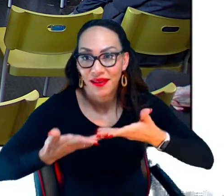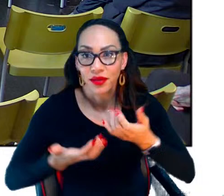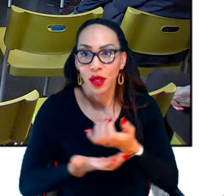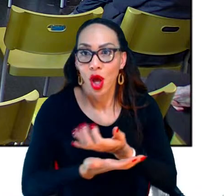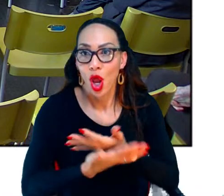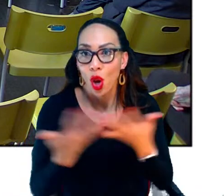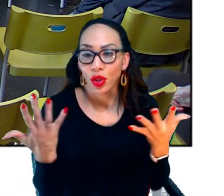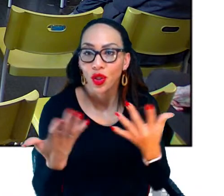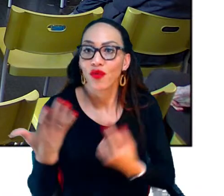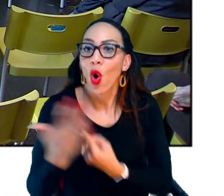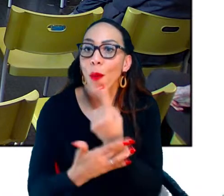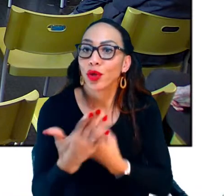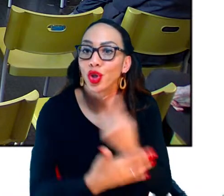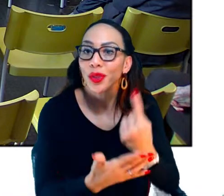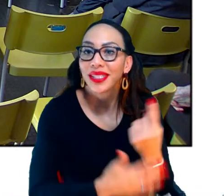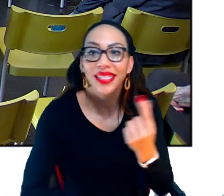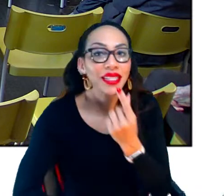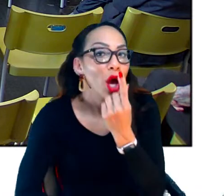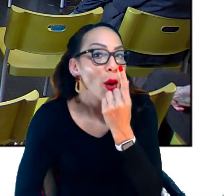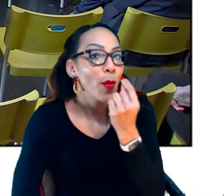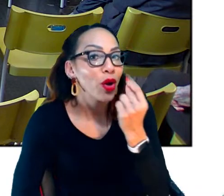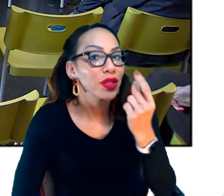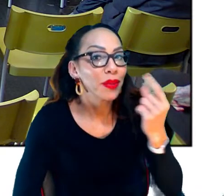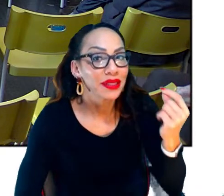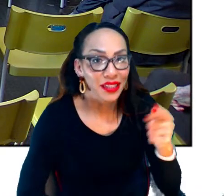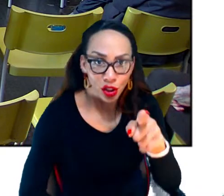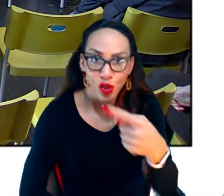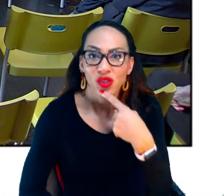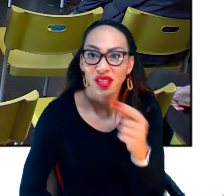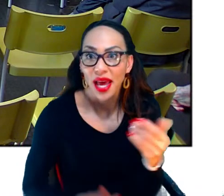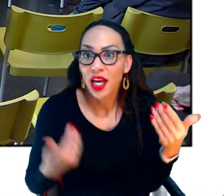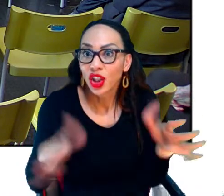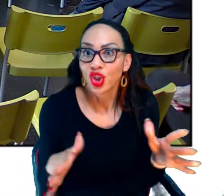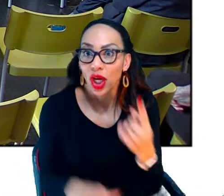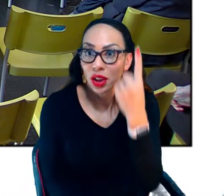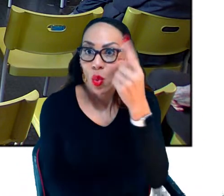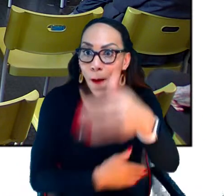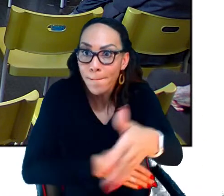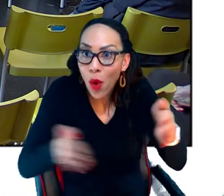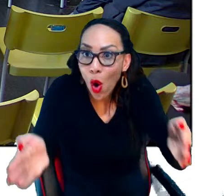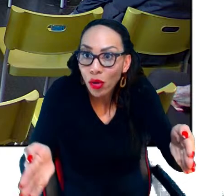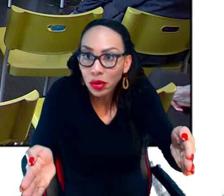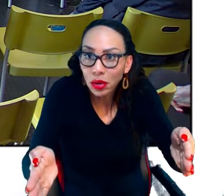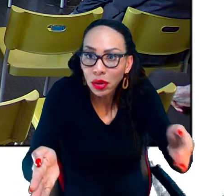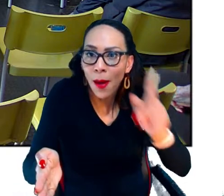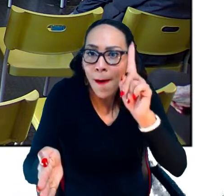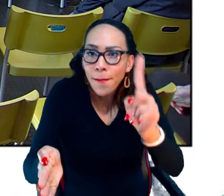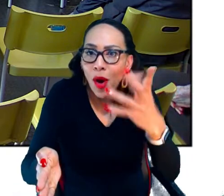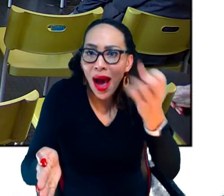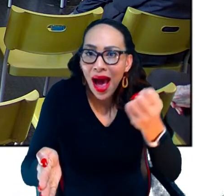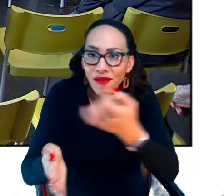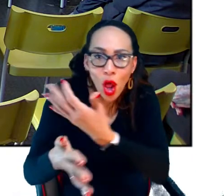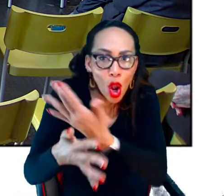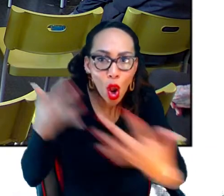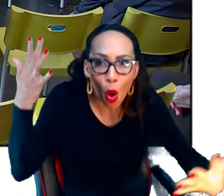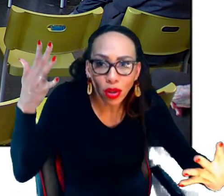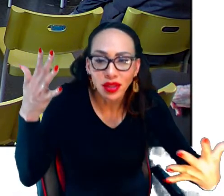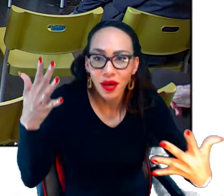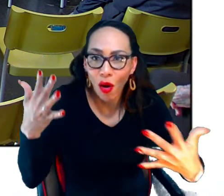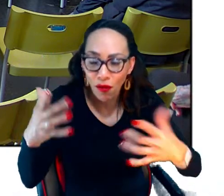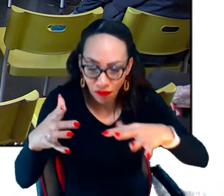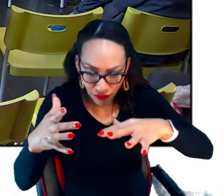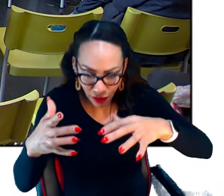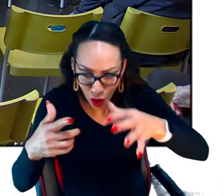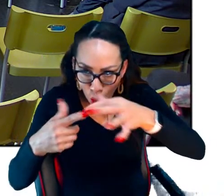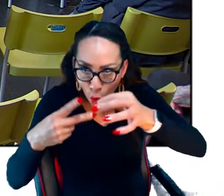but you can create these different worlds. So yeah. When I was doing the